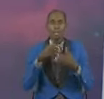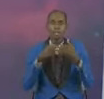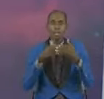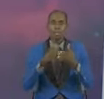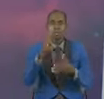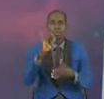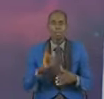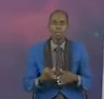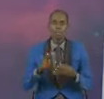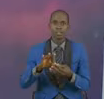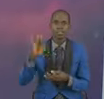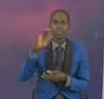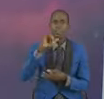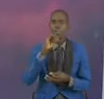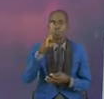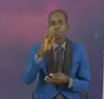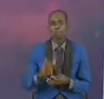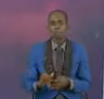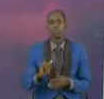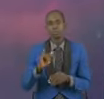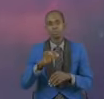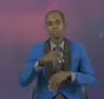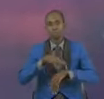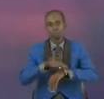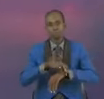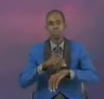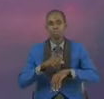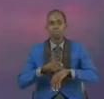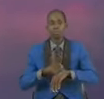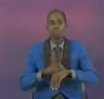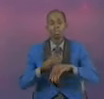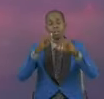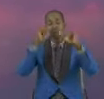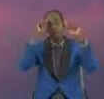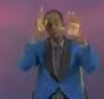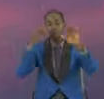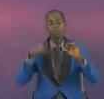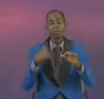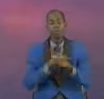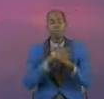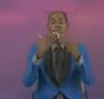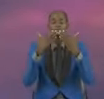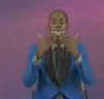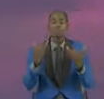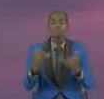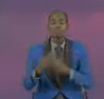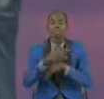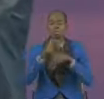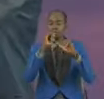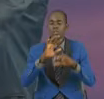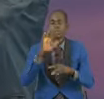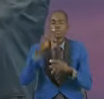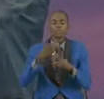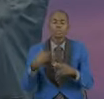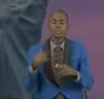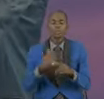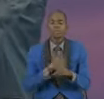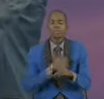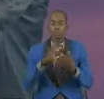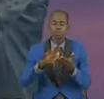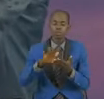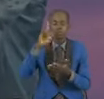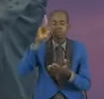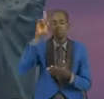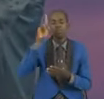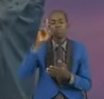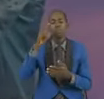wristwatch. Father, we thank you today and bless your name. We glorify you. You are a mighty God. You